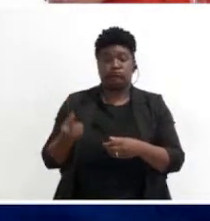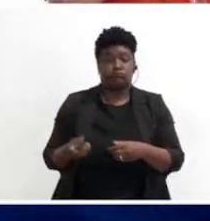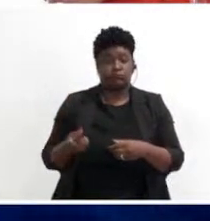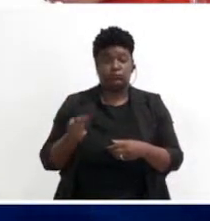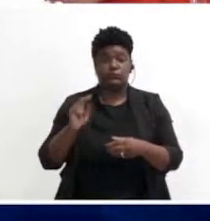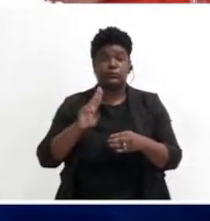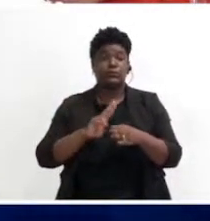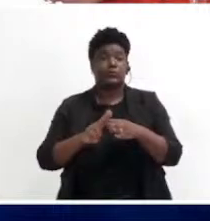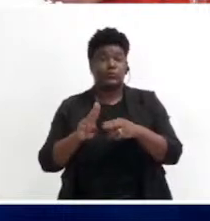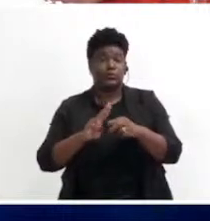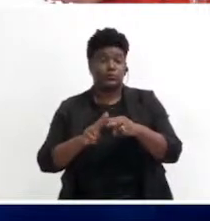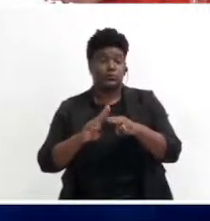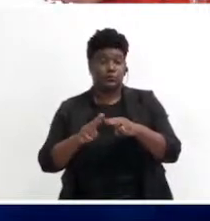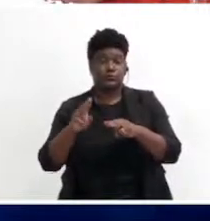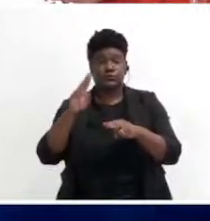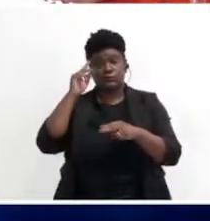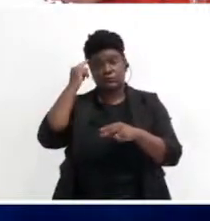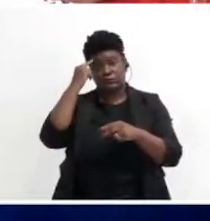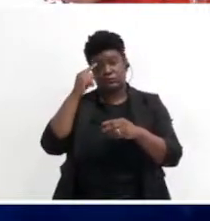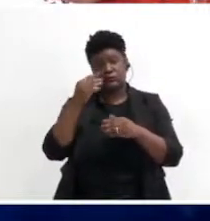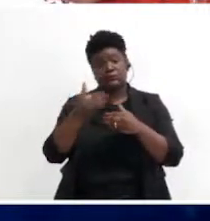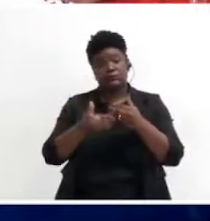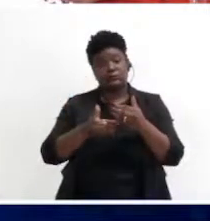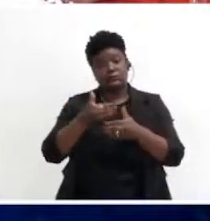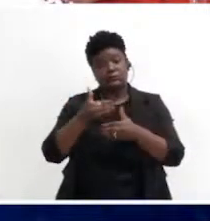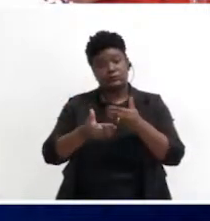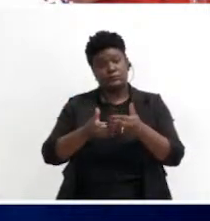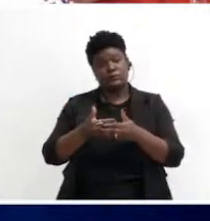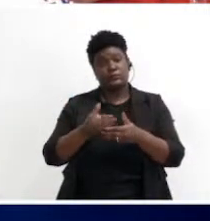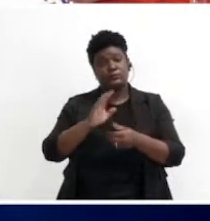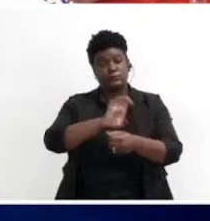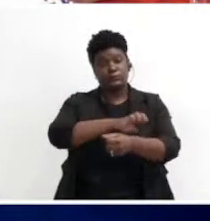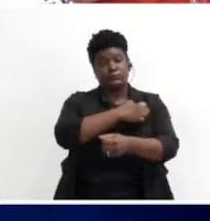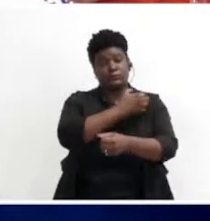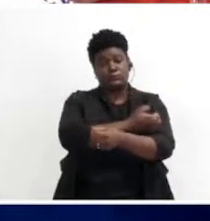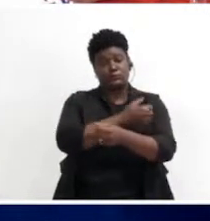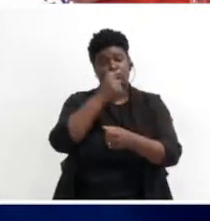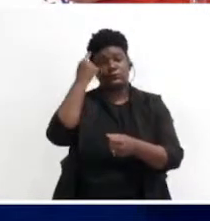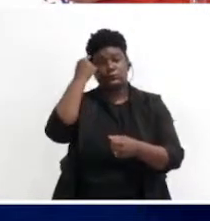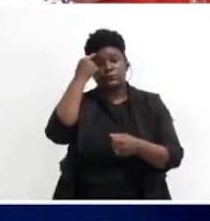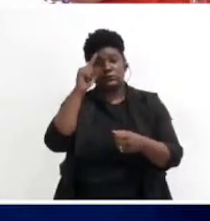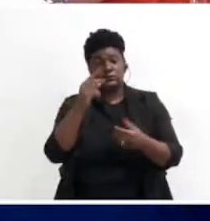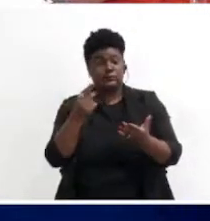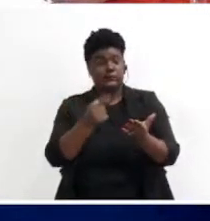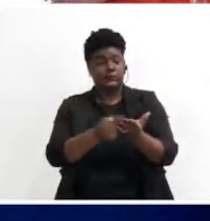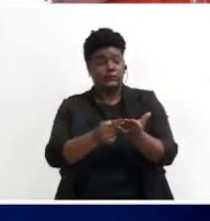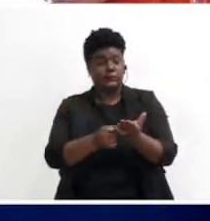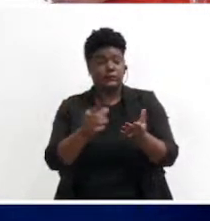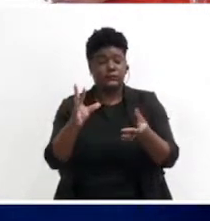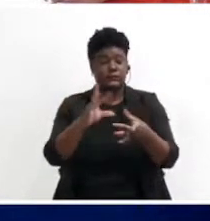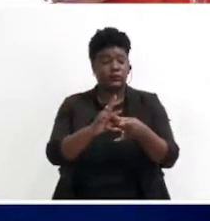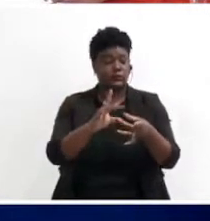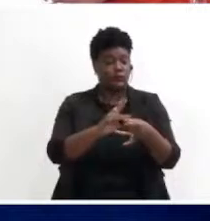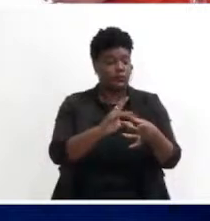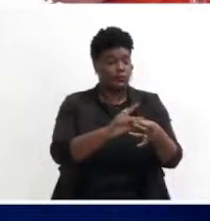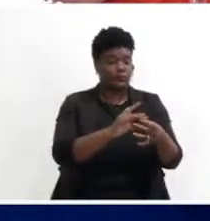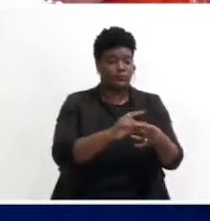interconnect on the chip itself. So what you're seeing on the right, you're seeing an Intel chip.